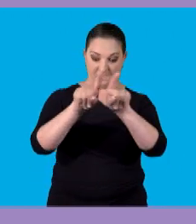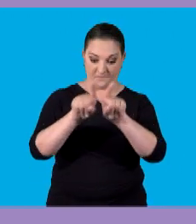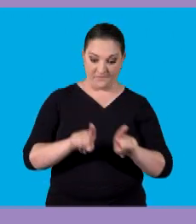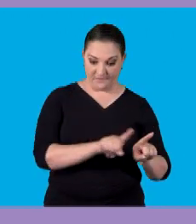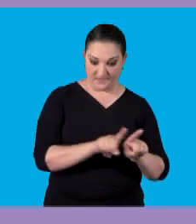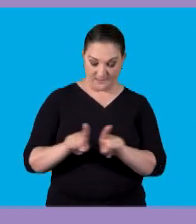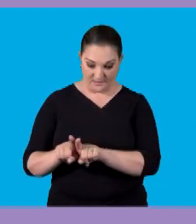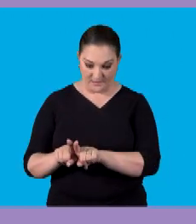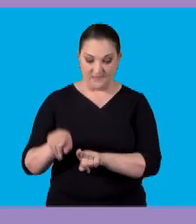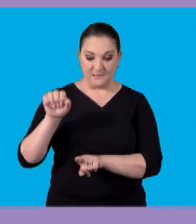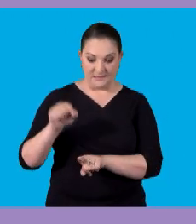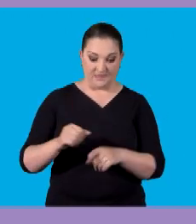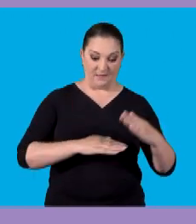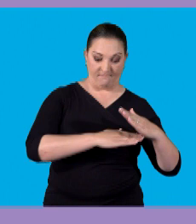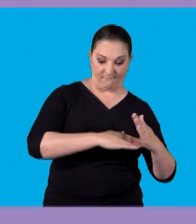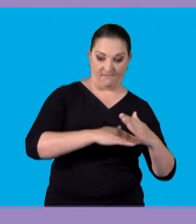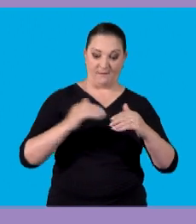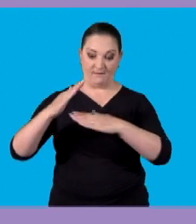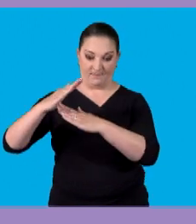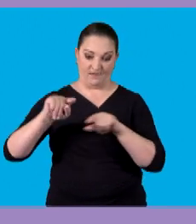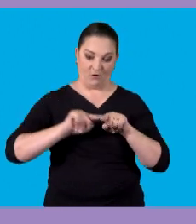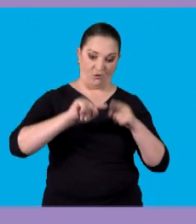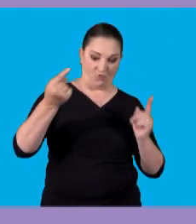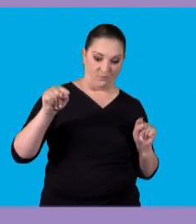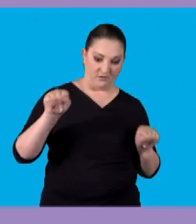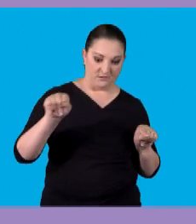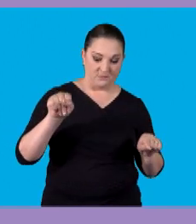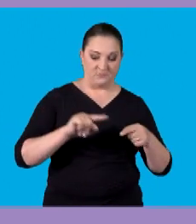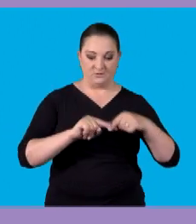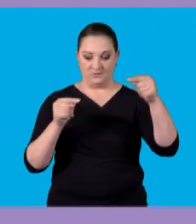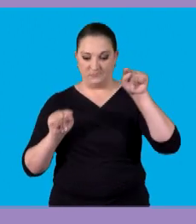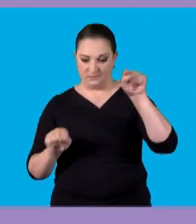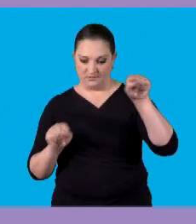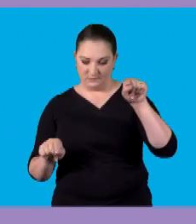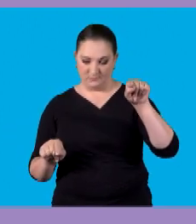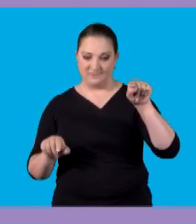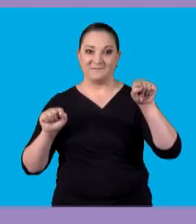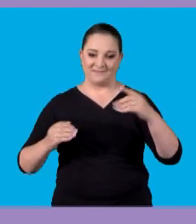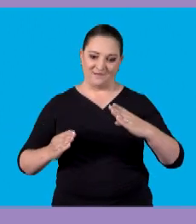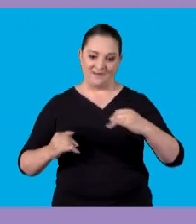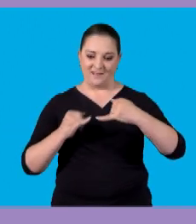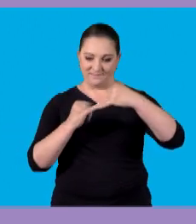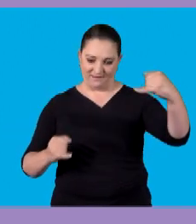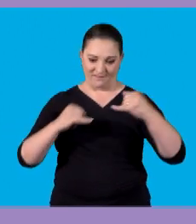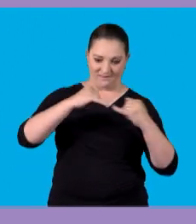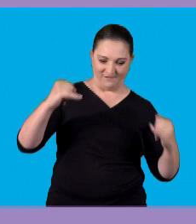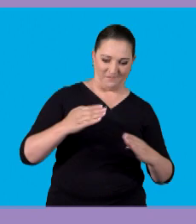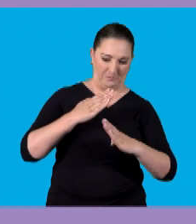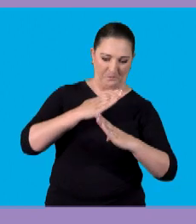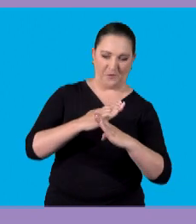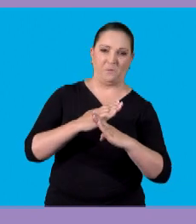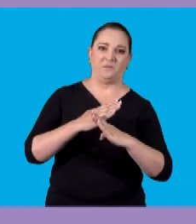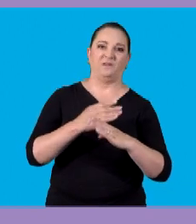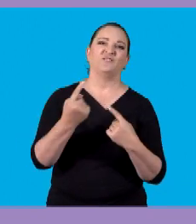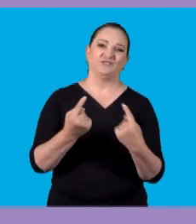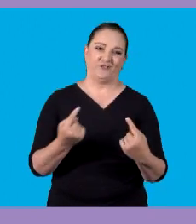equal, the opposite angles are equal, and the diagonals bisect each other.